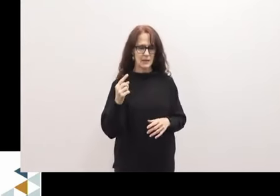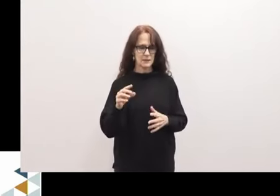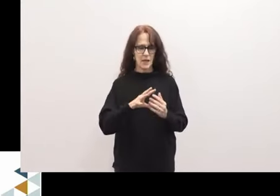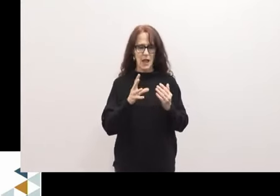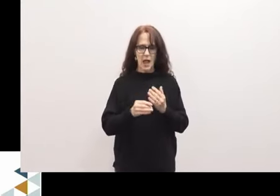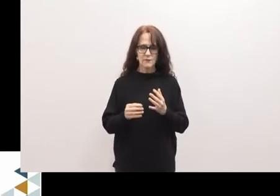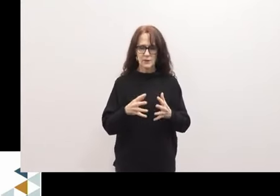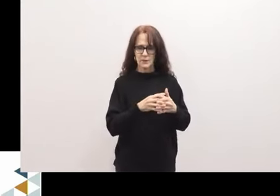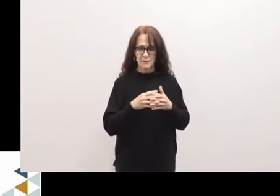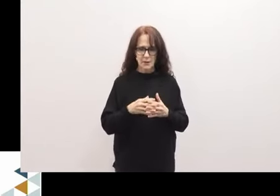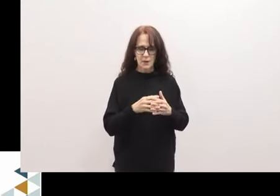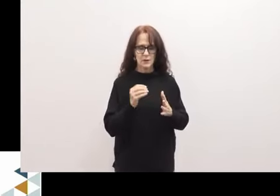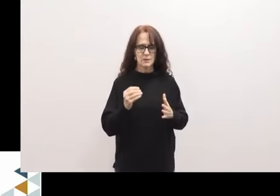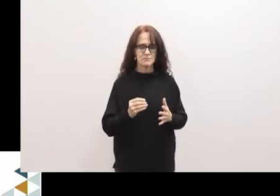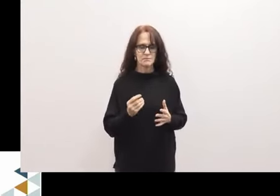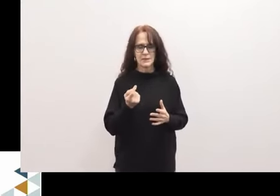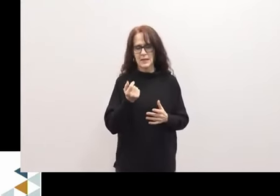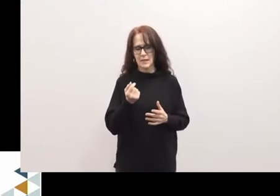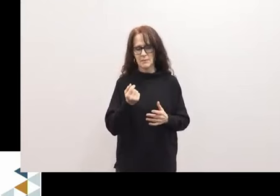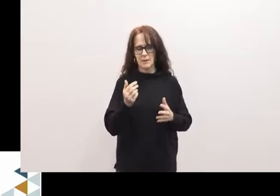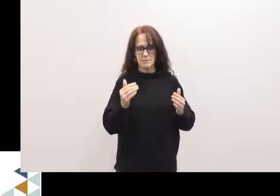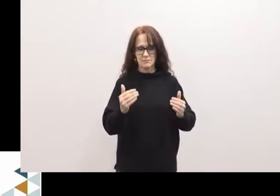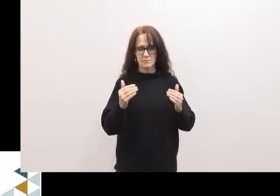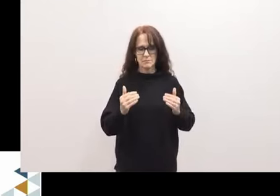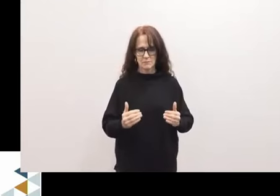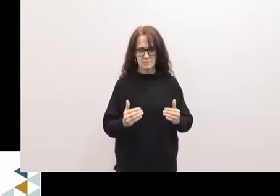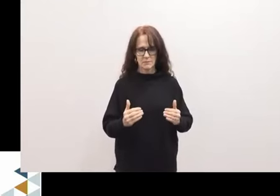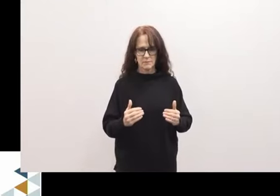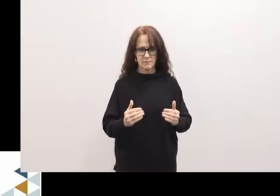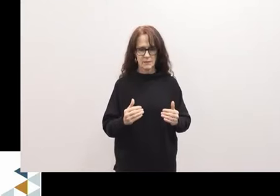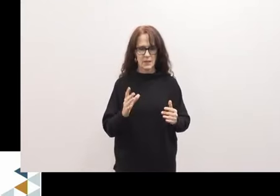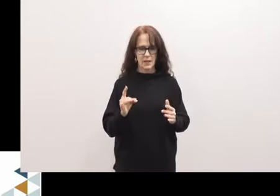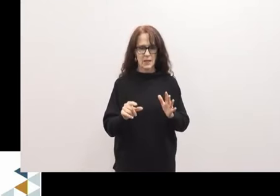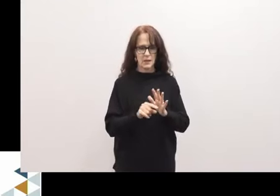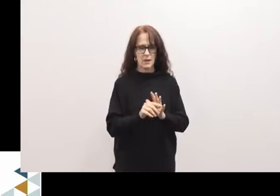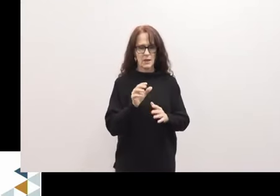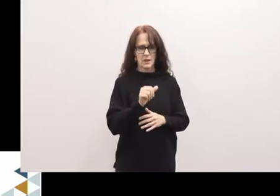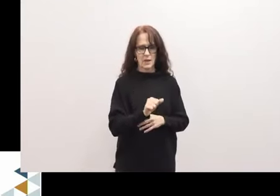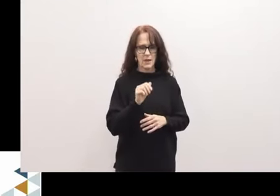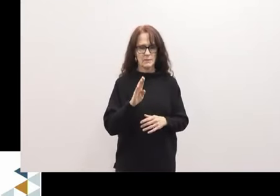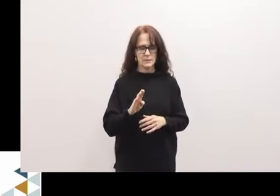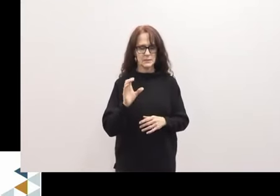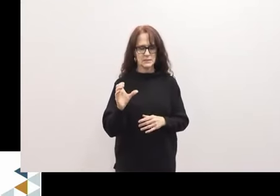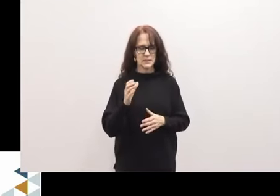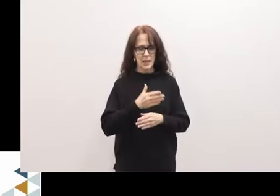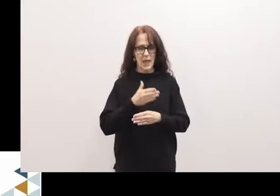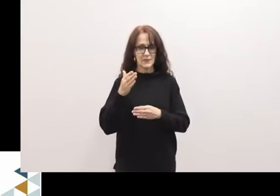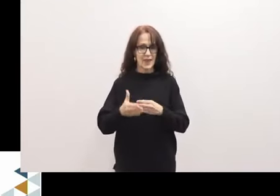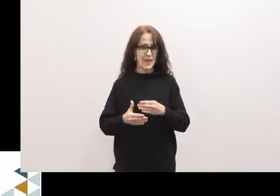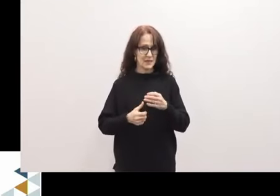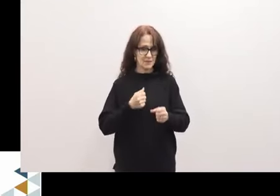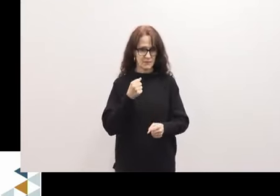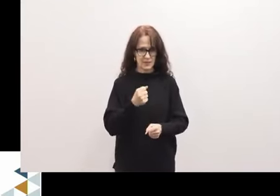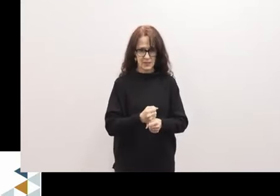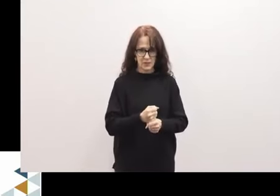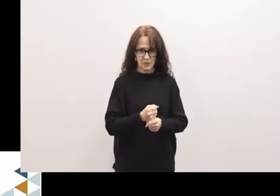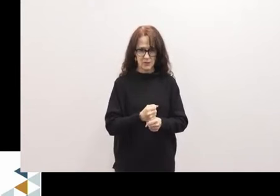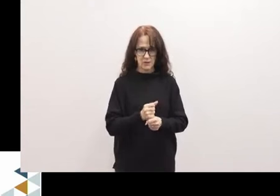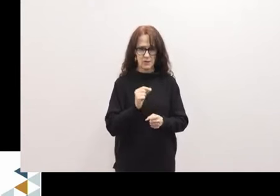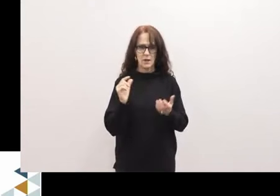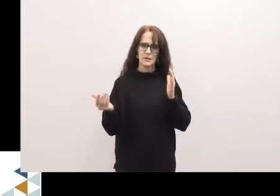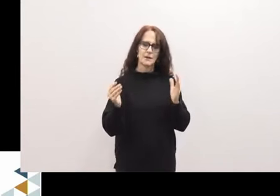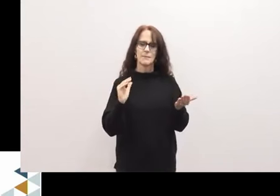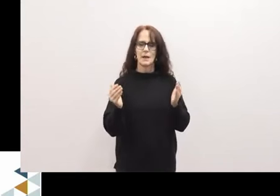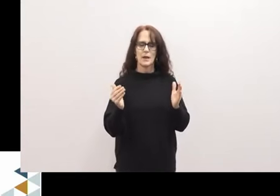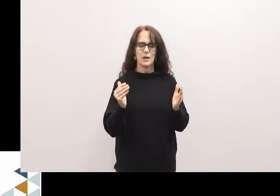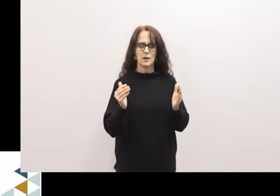had a slightly lower rate of a grade of in eighth grade of an A, B, or C rate at the end of the year last year compared